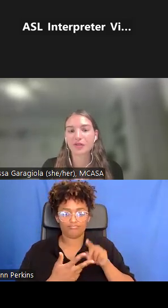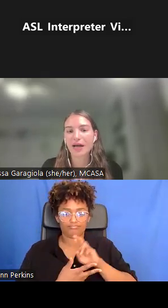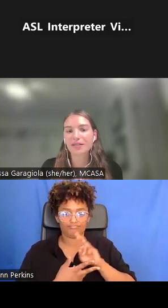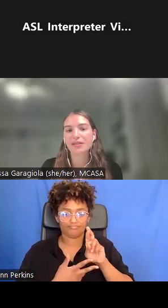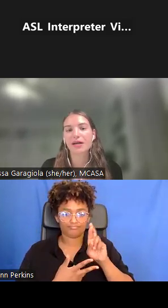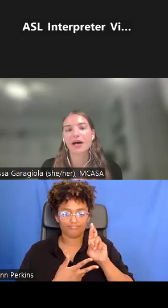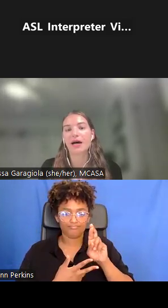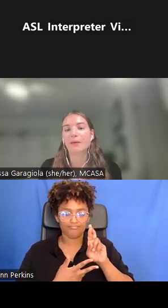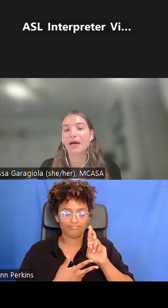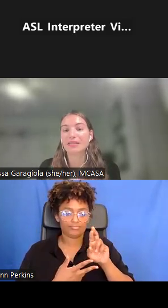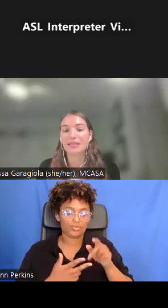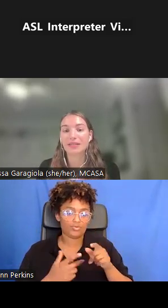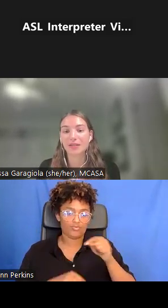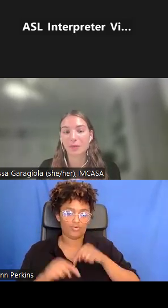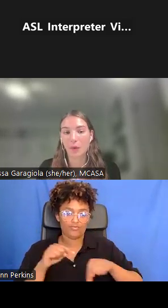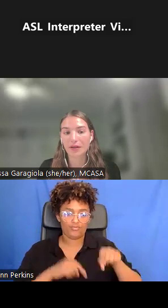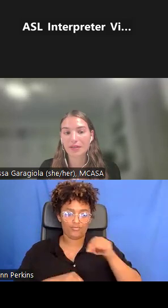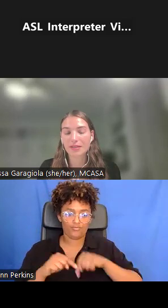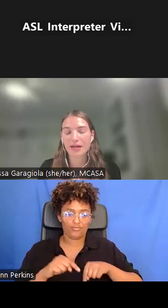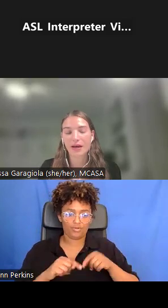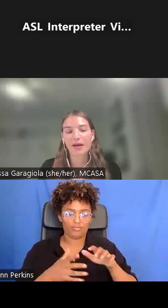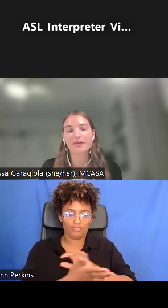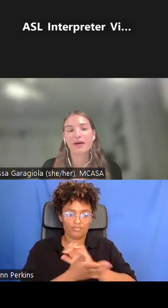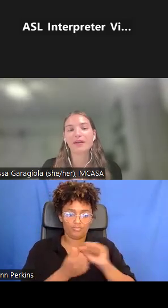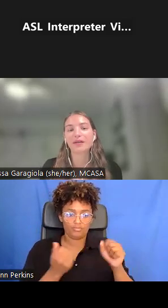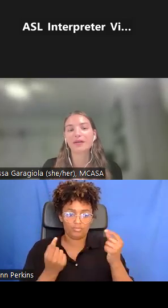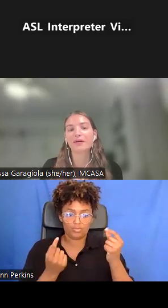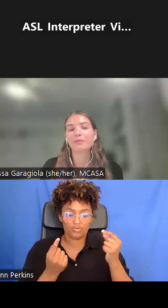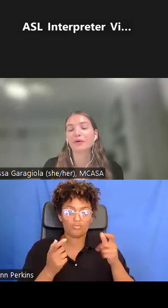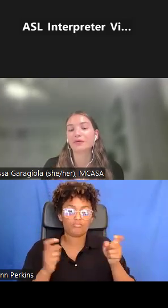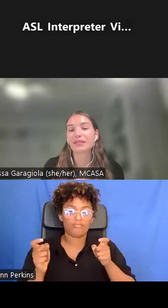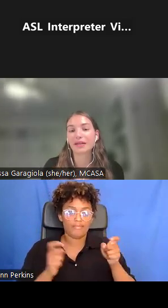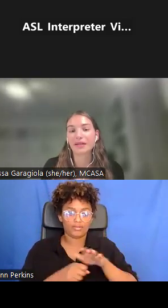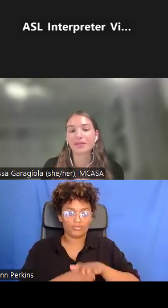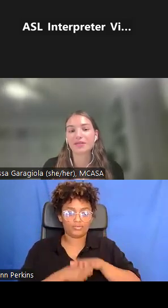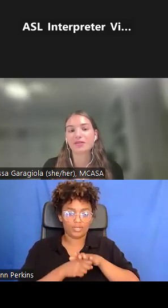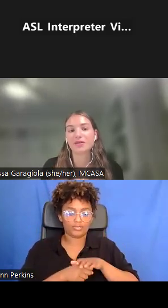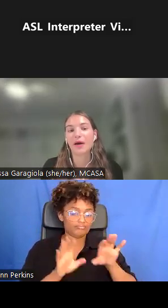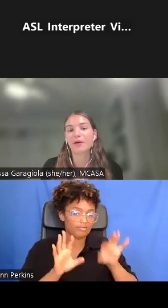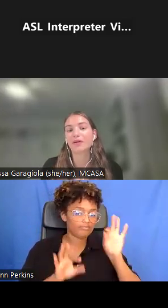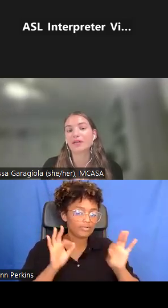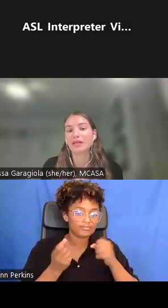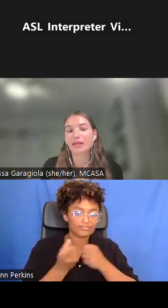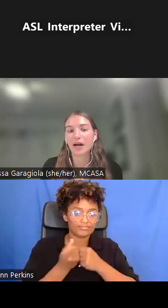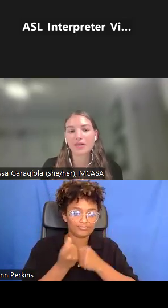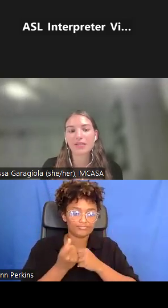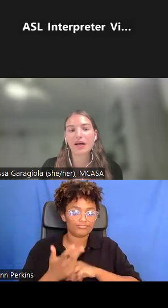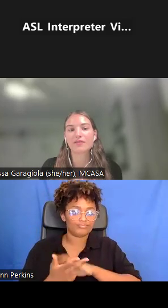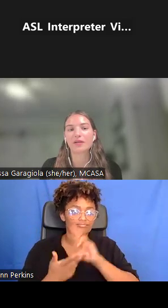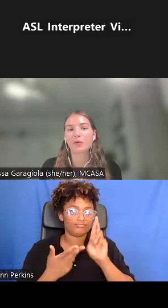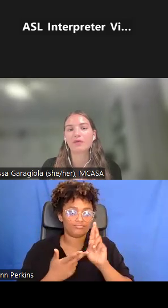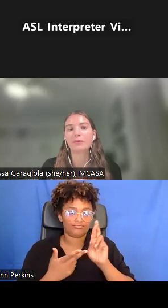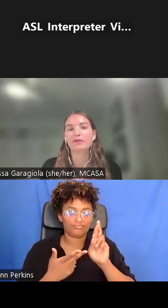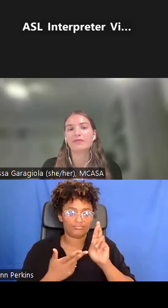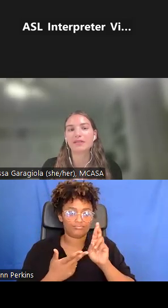manage the stress, and seek support. And then finally, build resilience. So that way we are taking care of